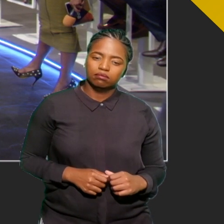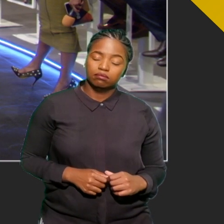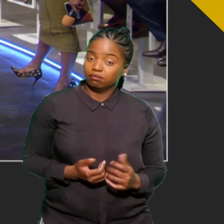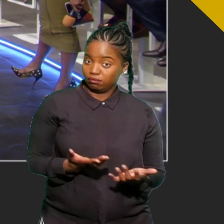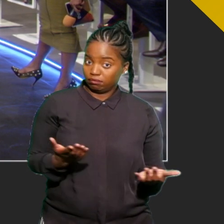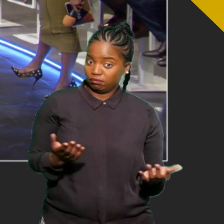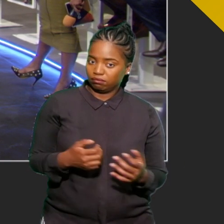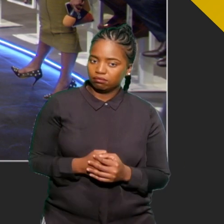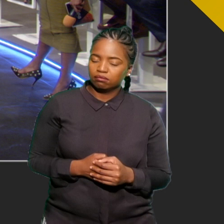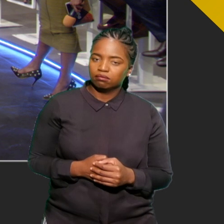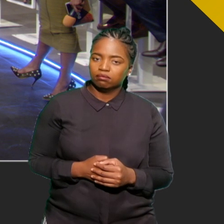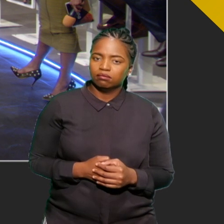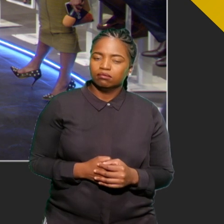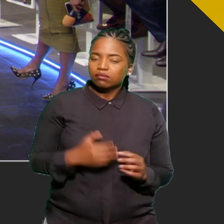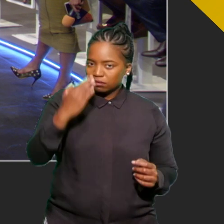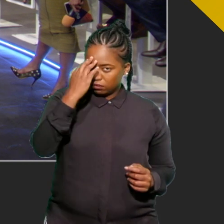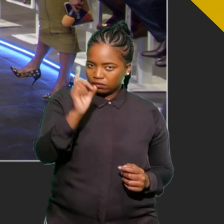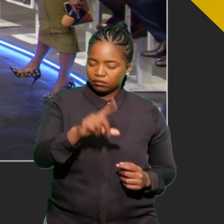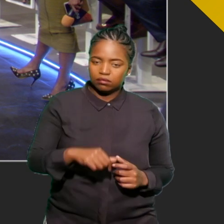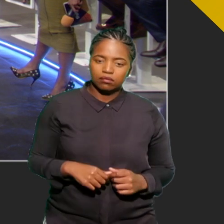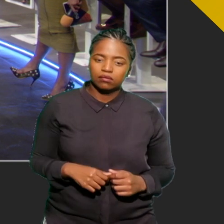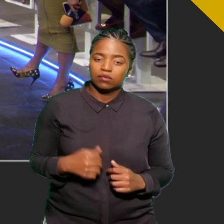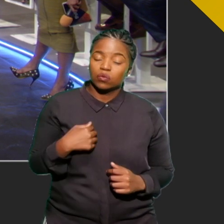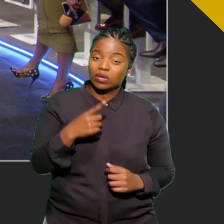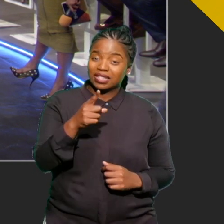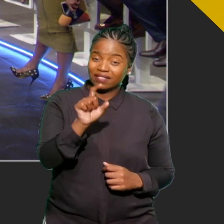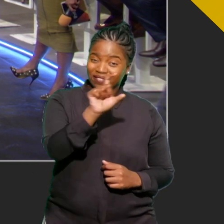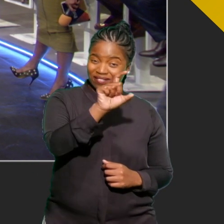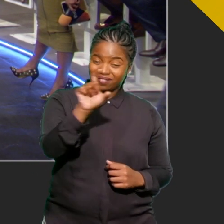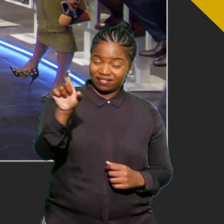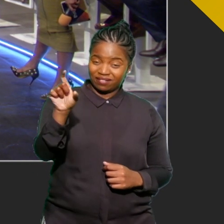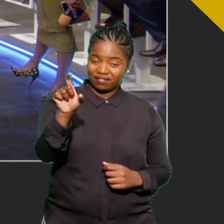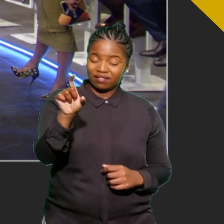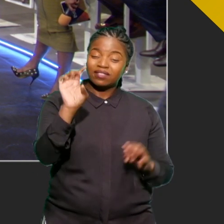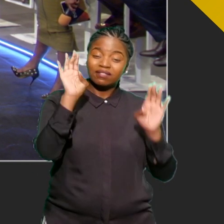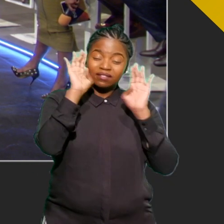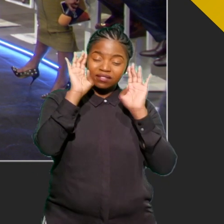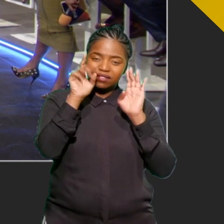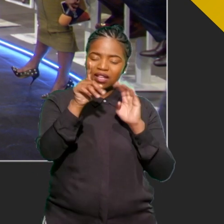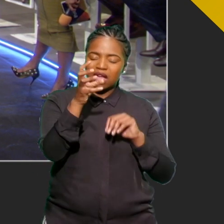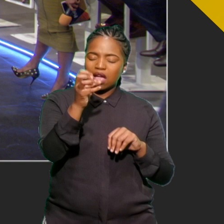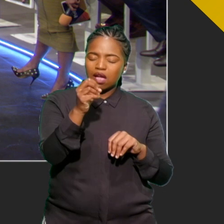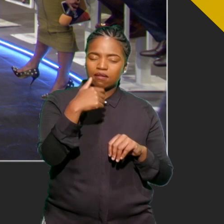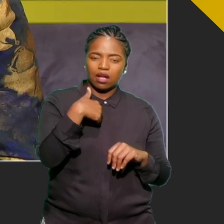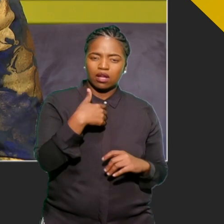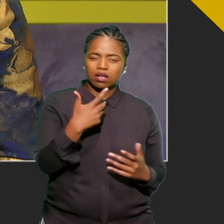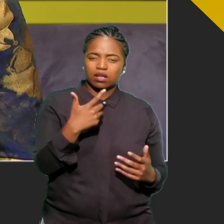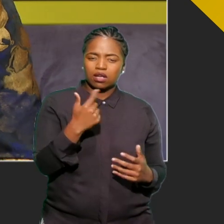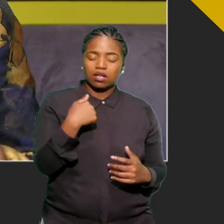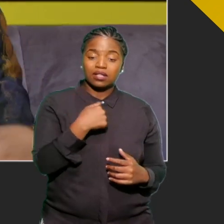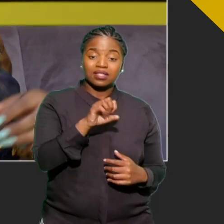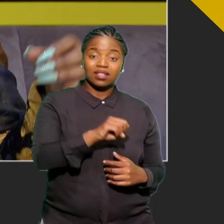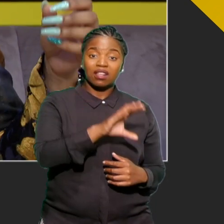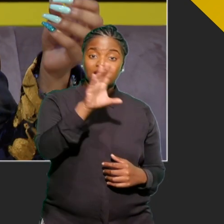nainda. Yes. You know what? Looking at what she's written, there's a general misconception among South